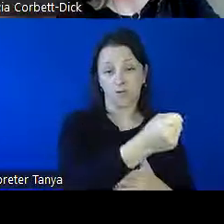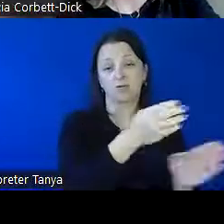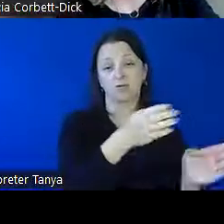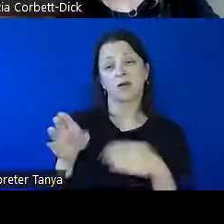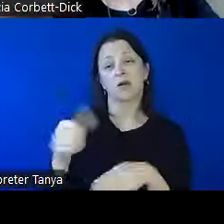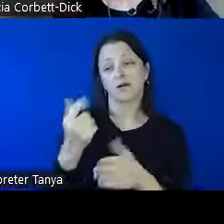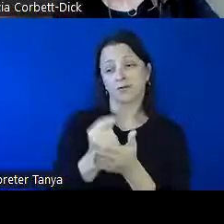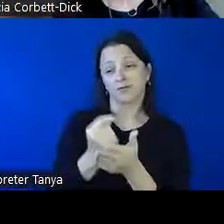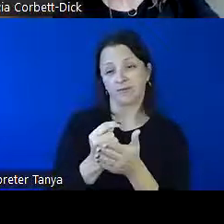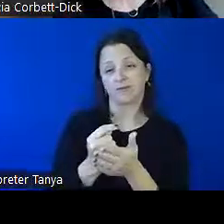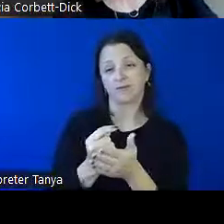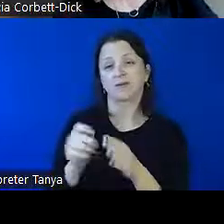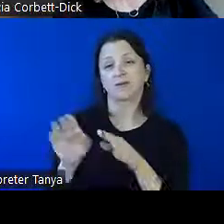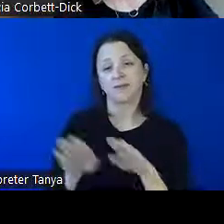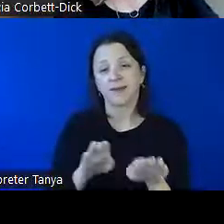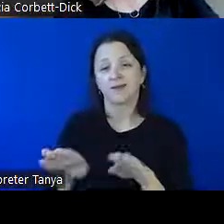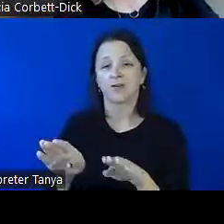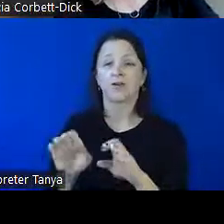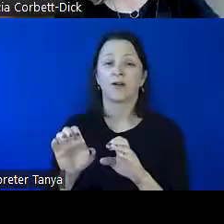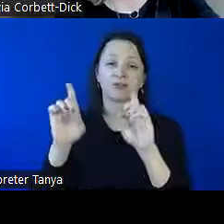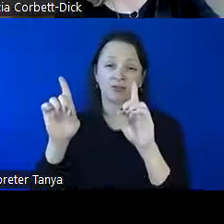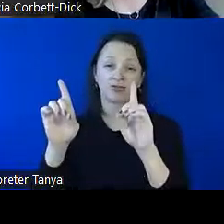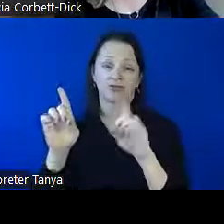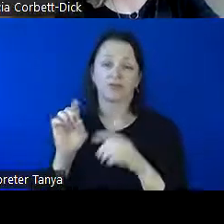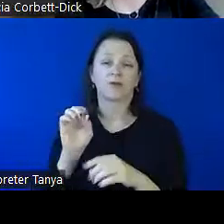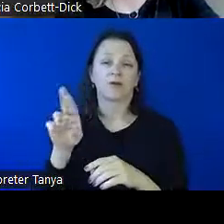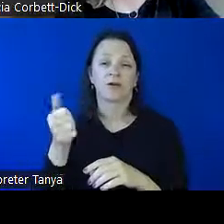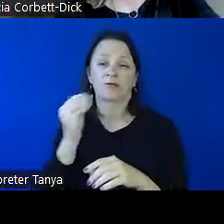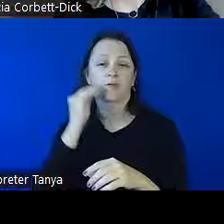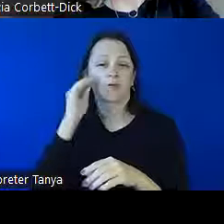behavioral, or family or home-based treatments?